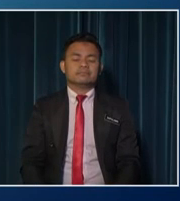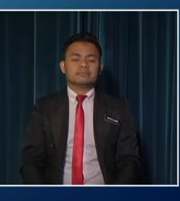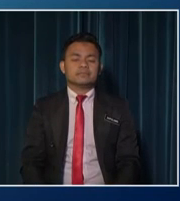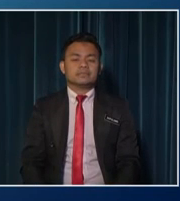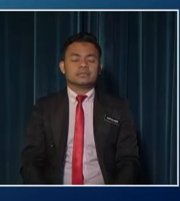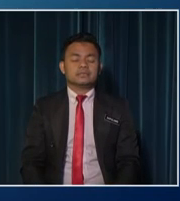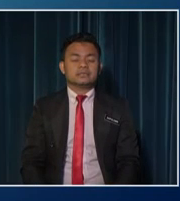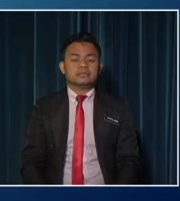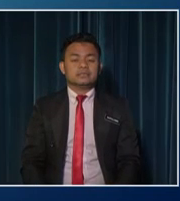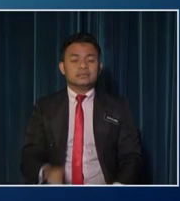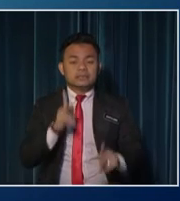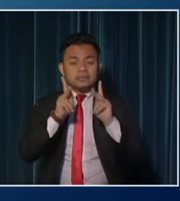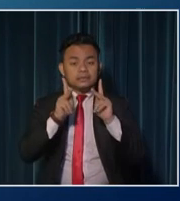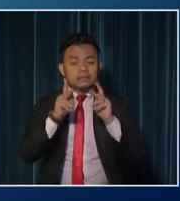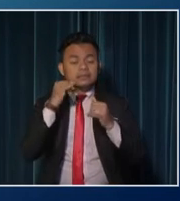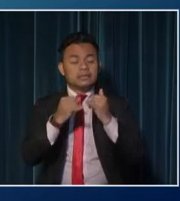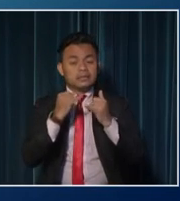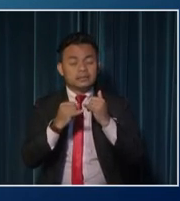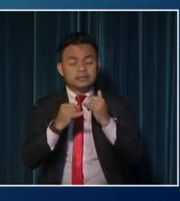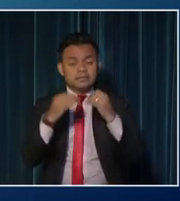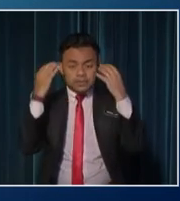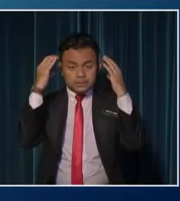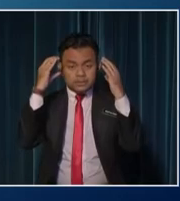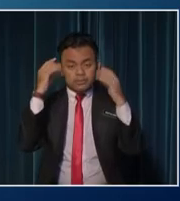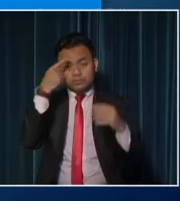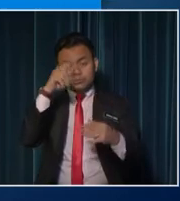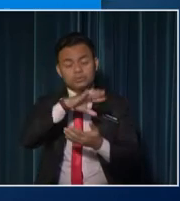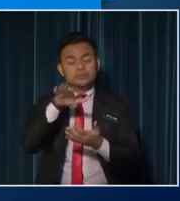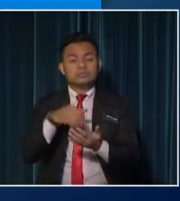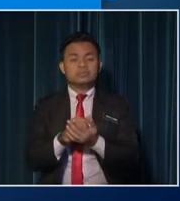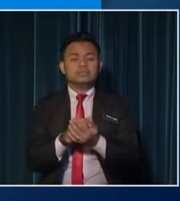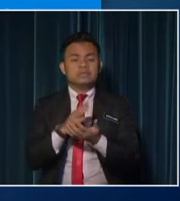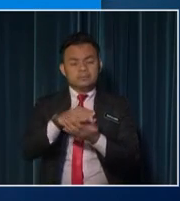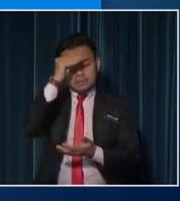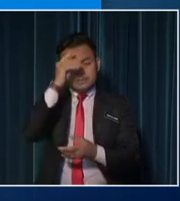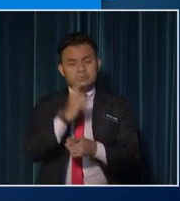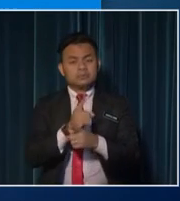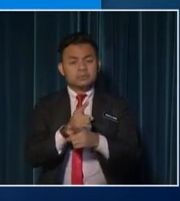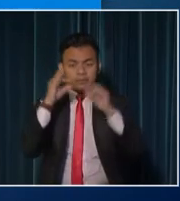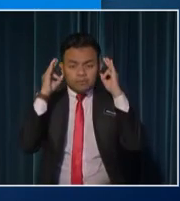My final words to you, boys and girls, study hard and stay